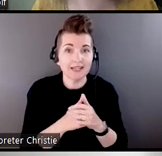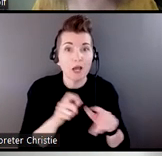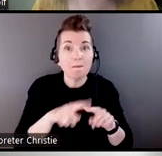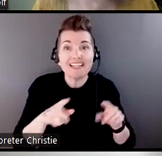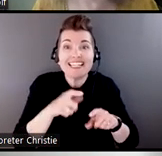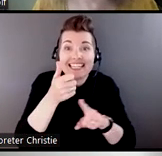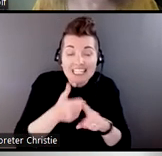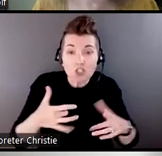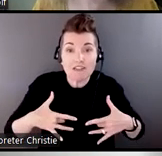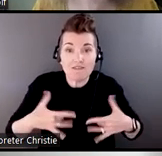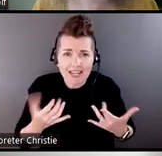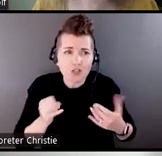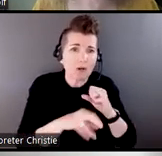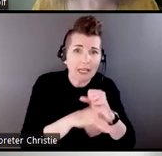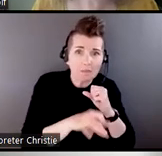or campaign.